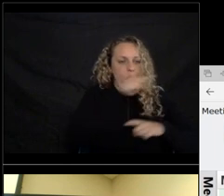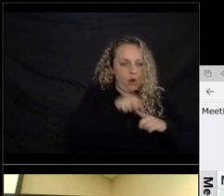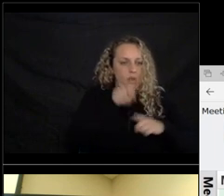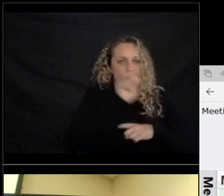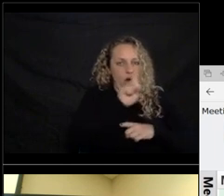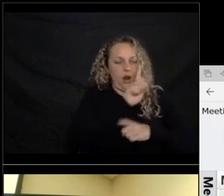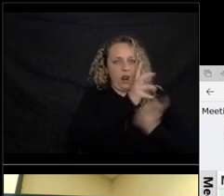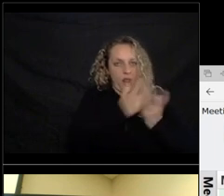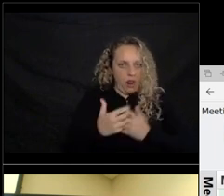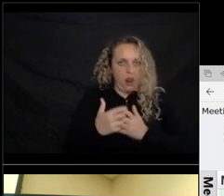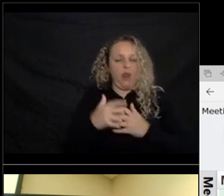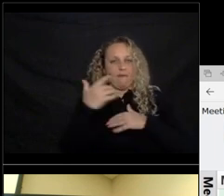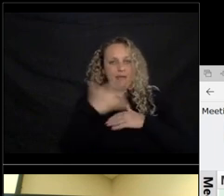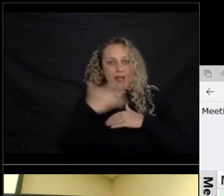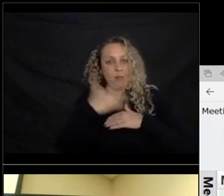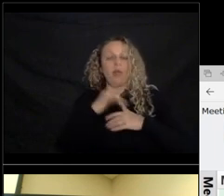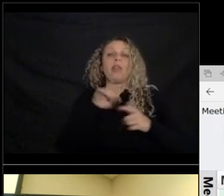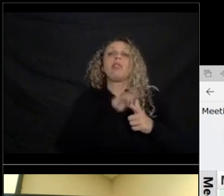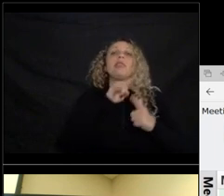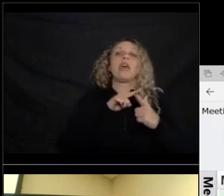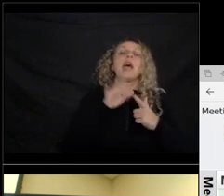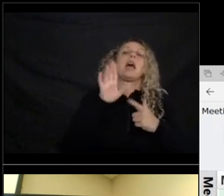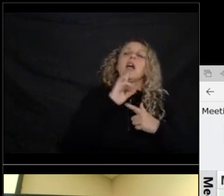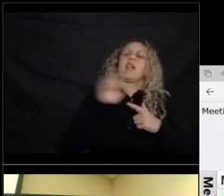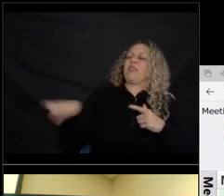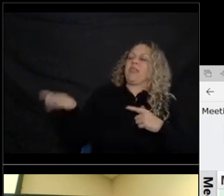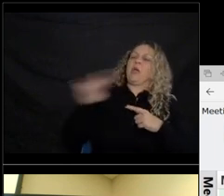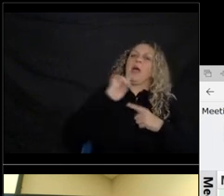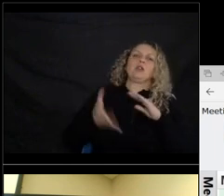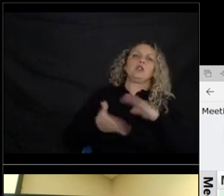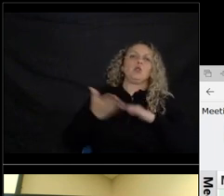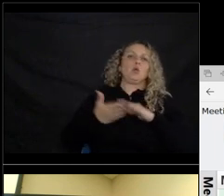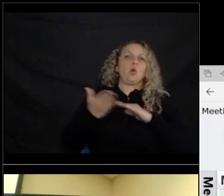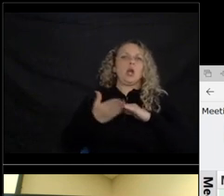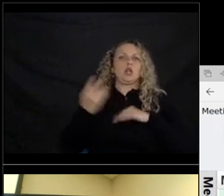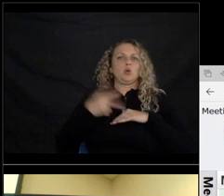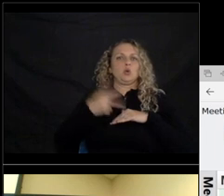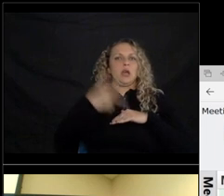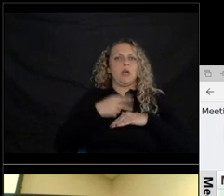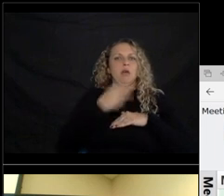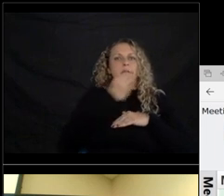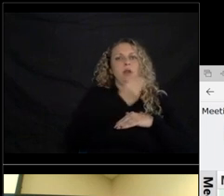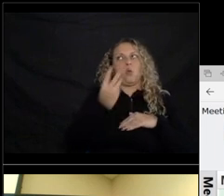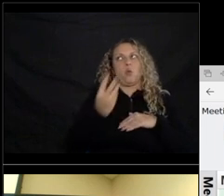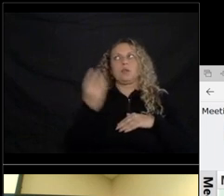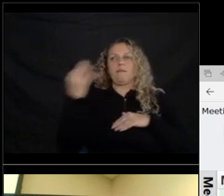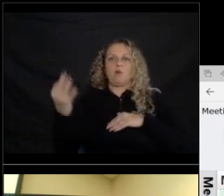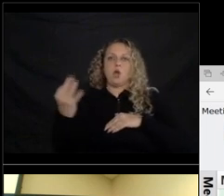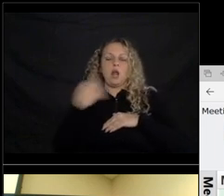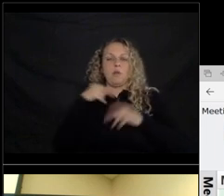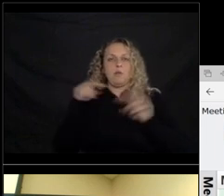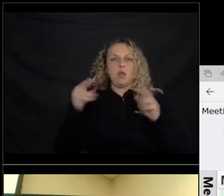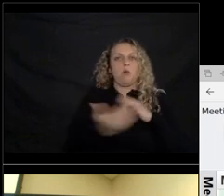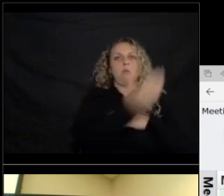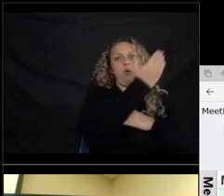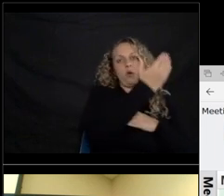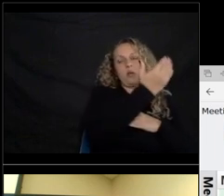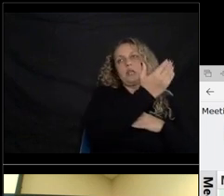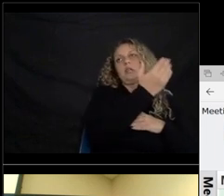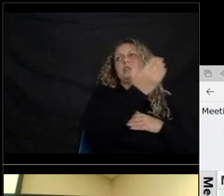make it available, like they're going to actually run 2 times in a day, Monday, Wednesday, Friday. They're looking at, they'll do mornings, they'll